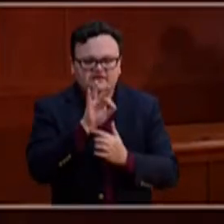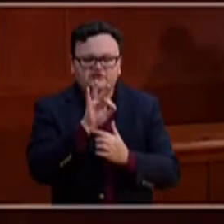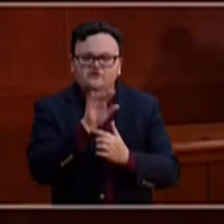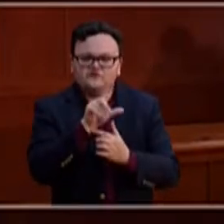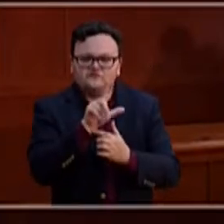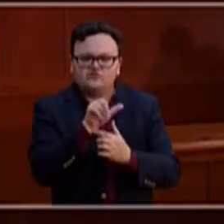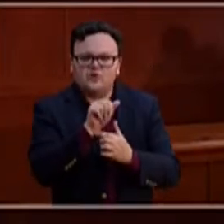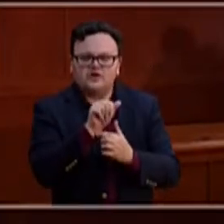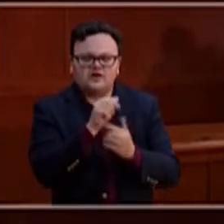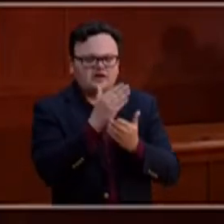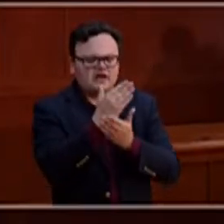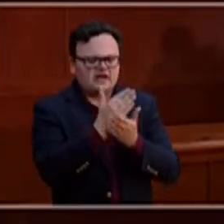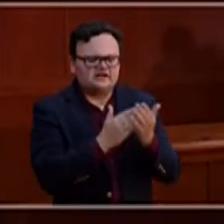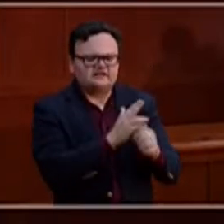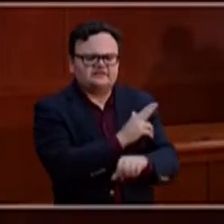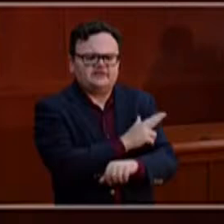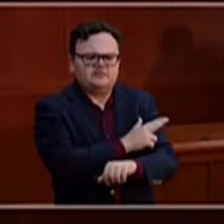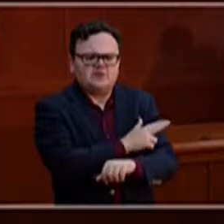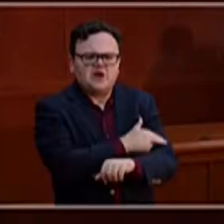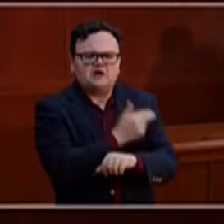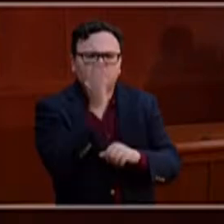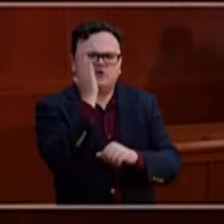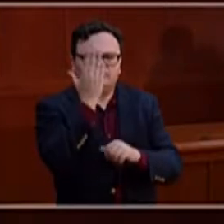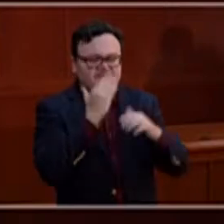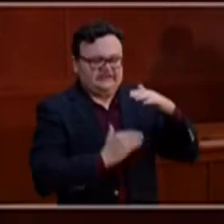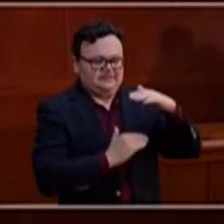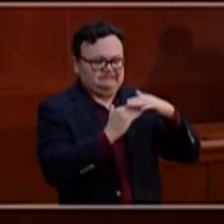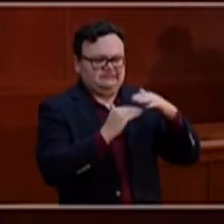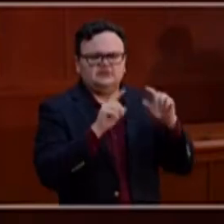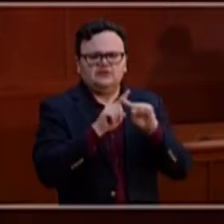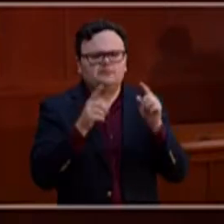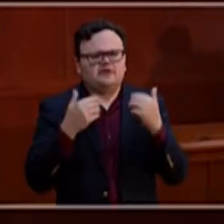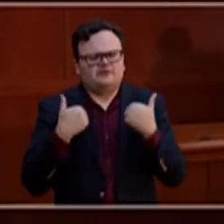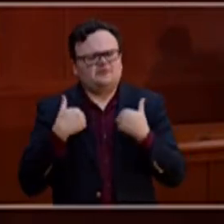has adequate ICU capacity. And how,